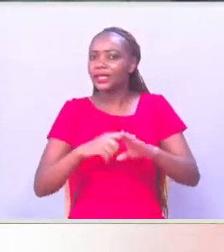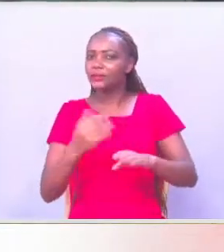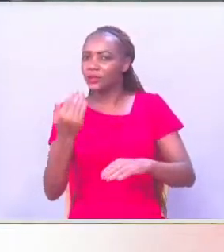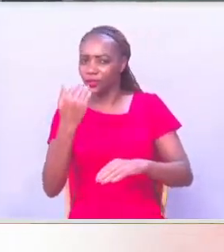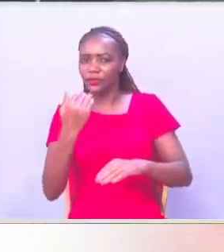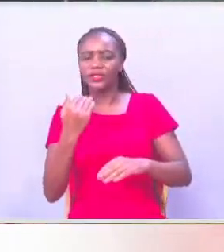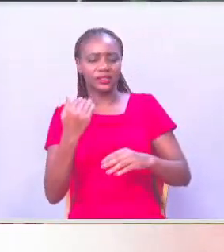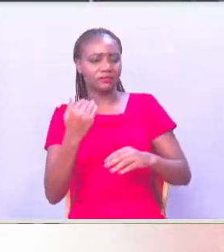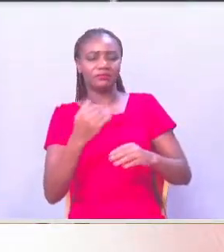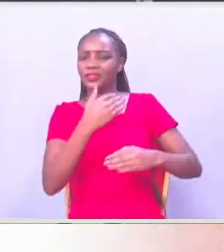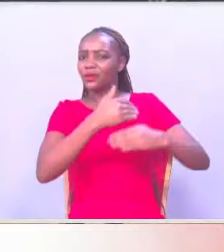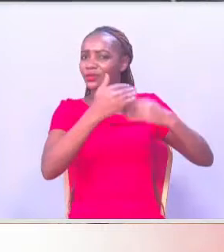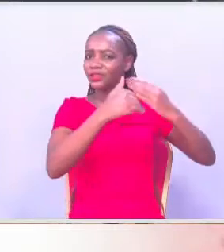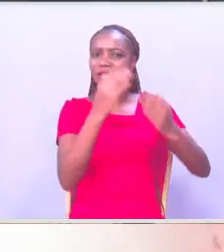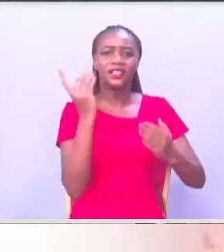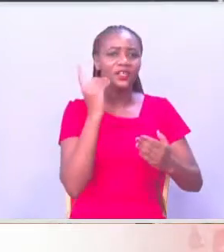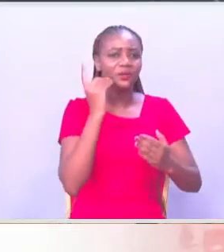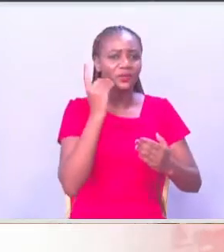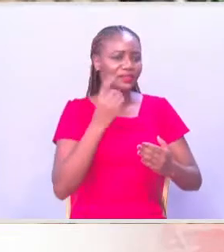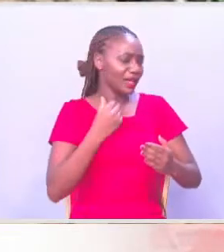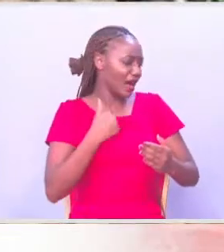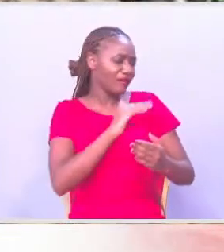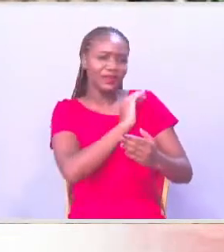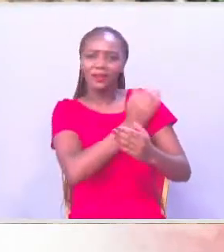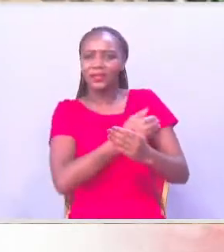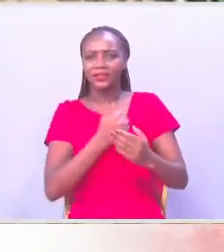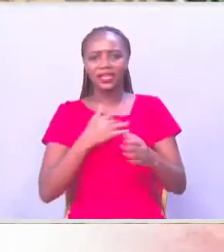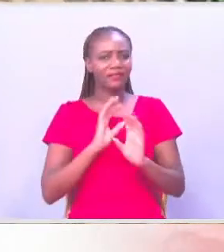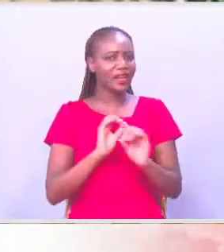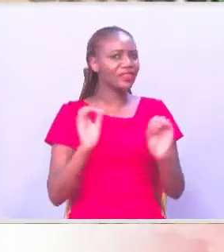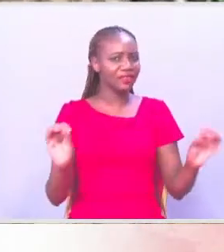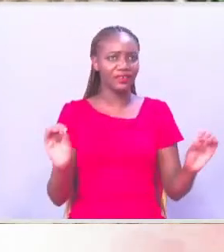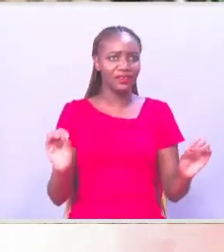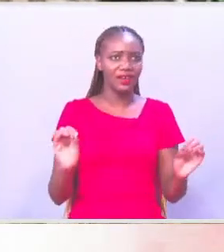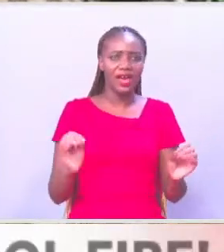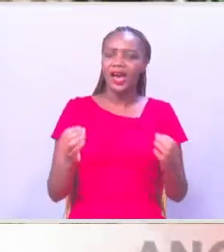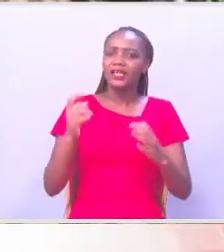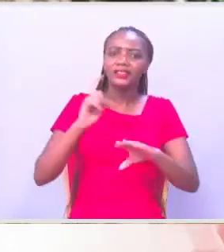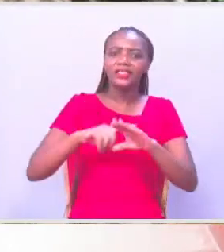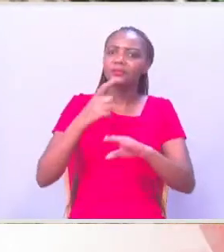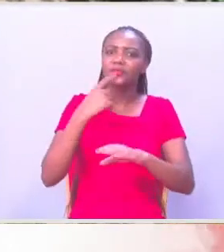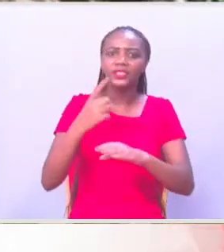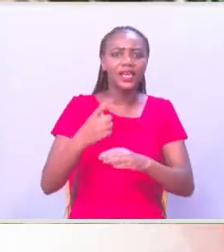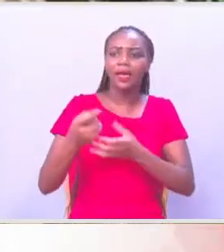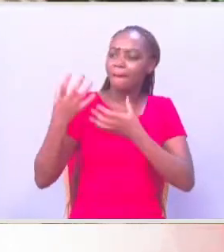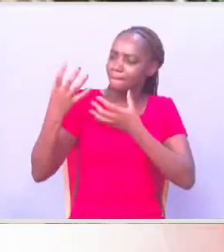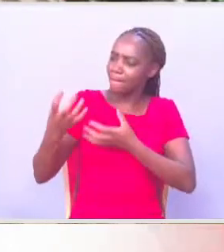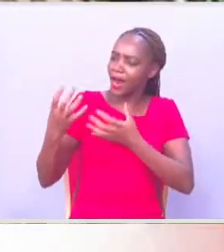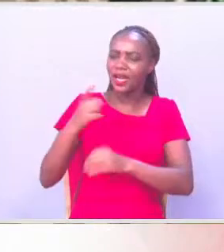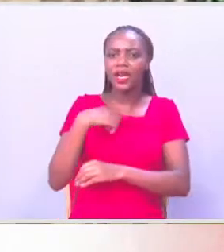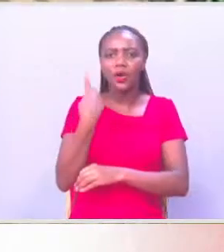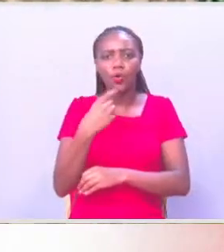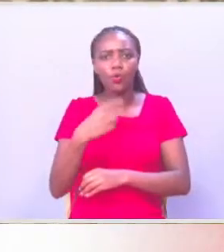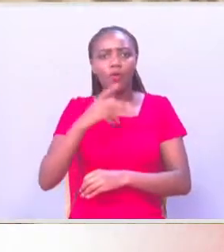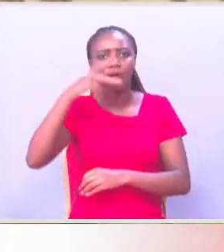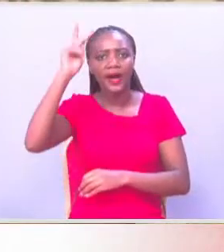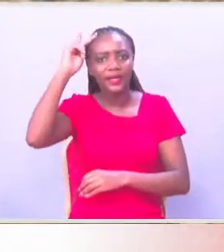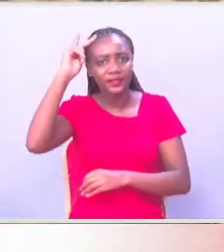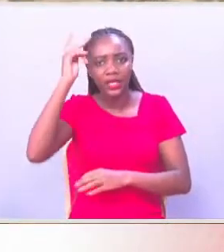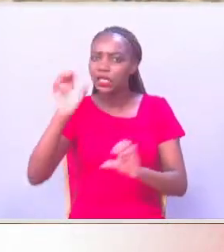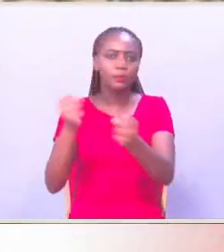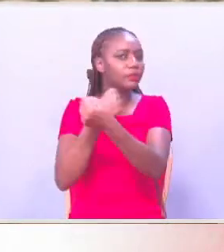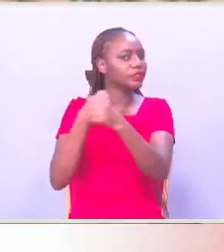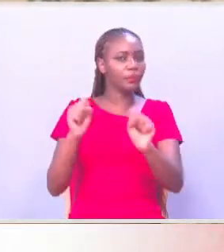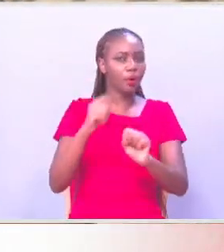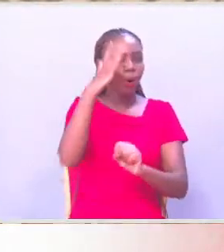Na serikali iangalie chanzo za huu moto ni nini. Siwezi nikasema mzigo utakujia mzazi, sababu wanafunzi wetu walikuwa darasani, walikuwa